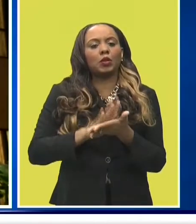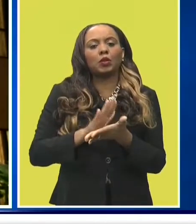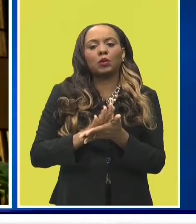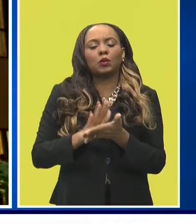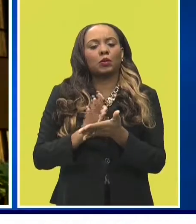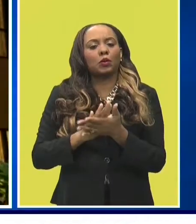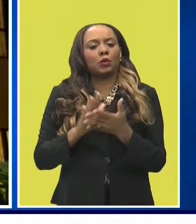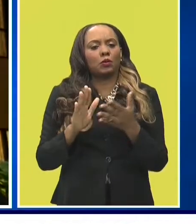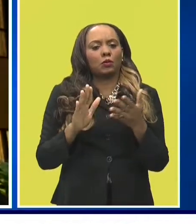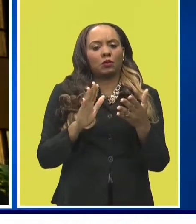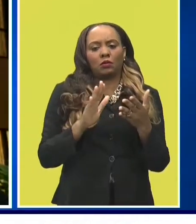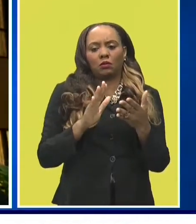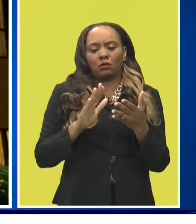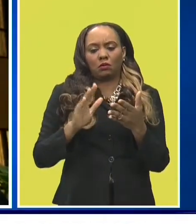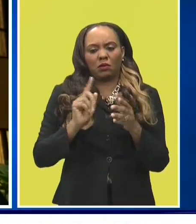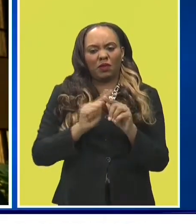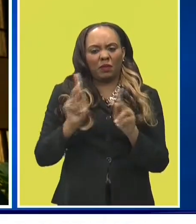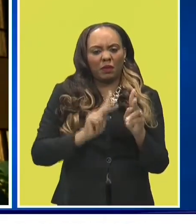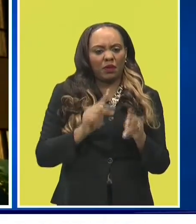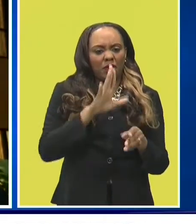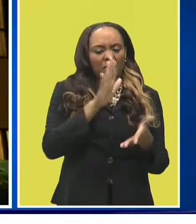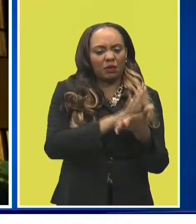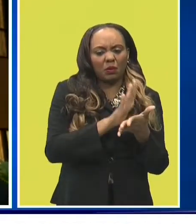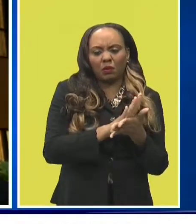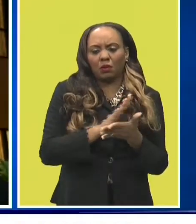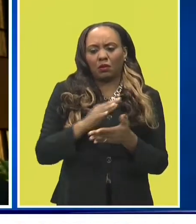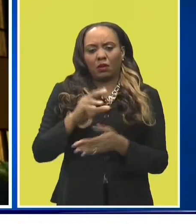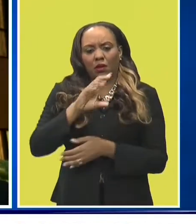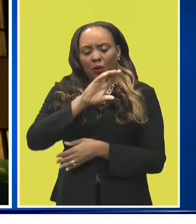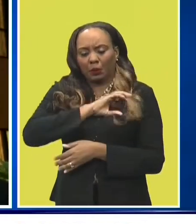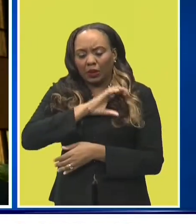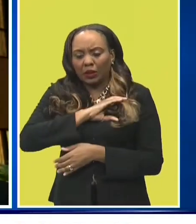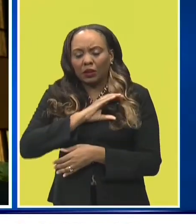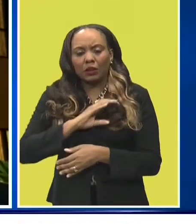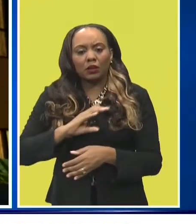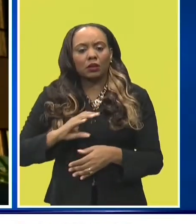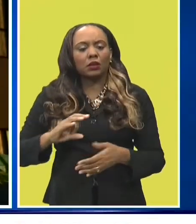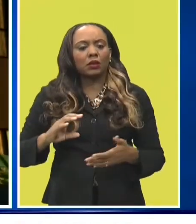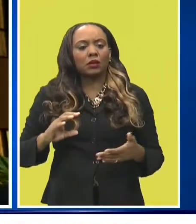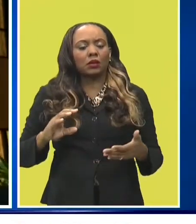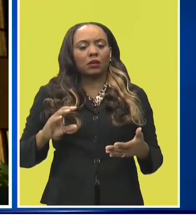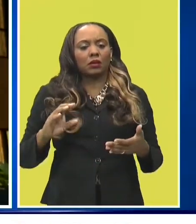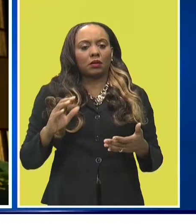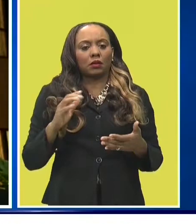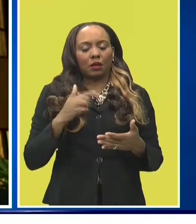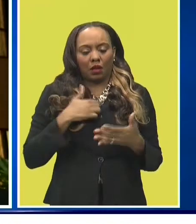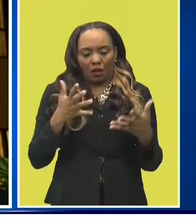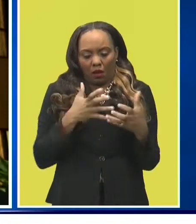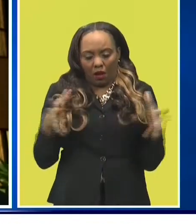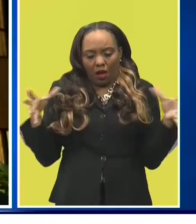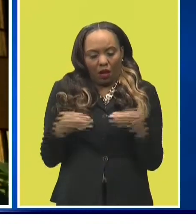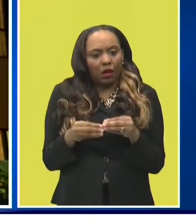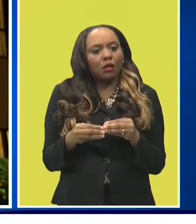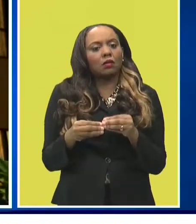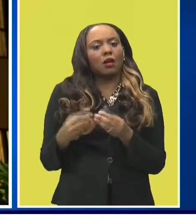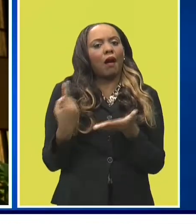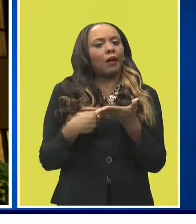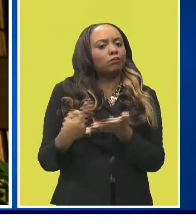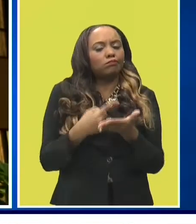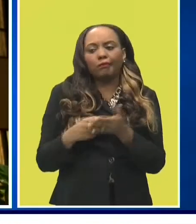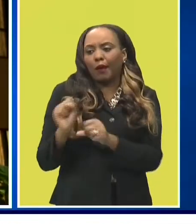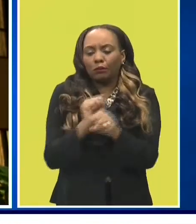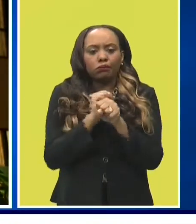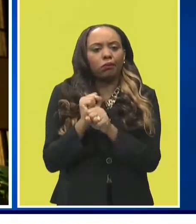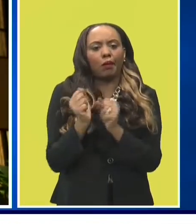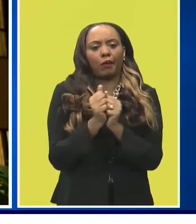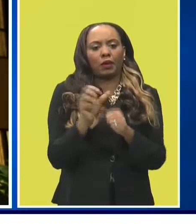requires significant input from our law enforcement arm. And I asked them to get together, to work with